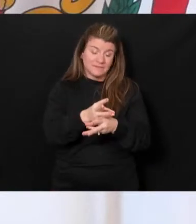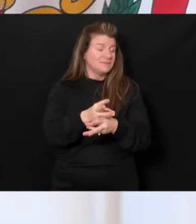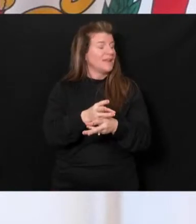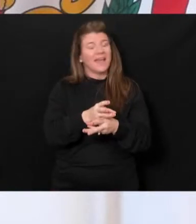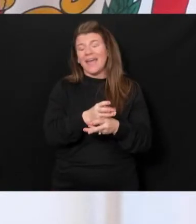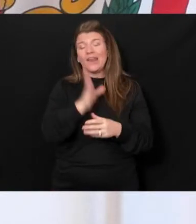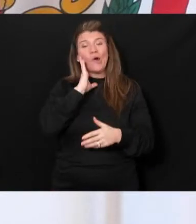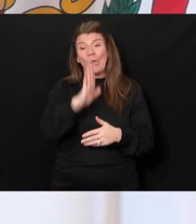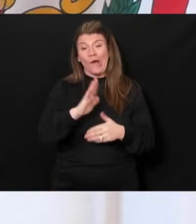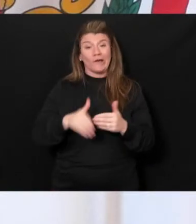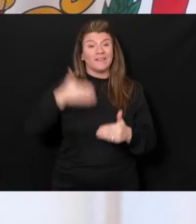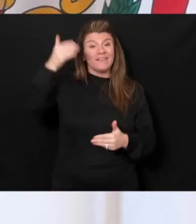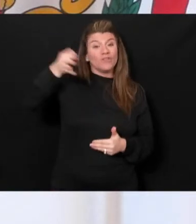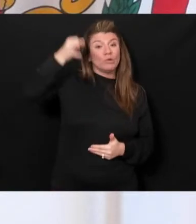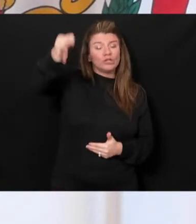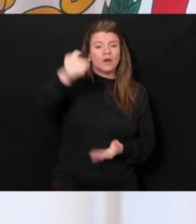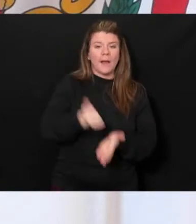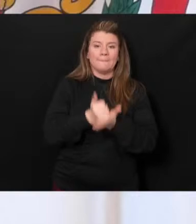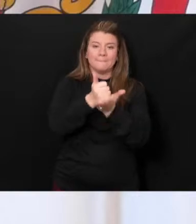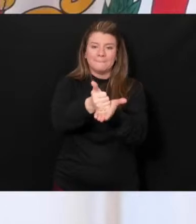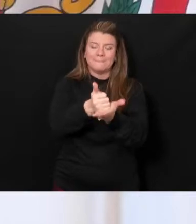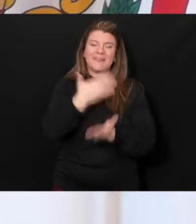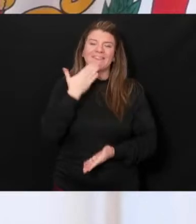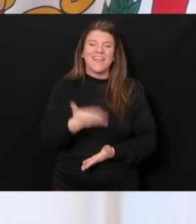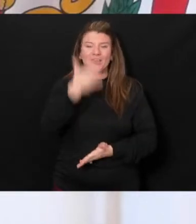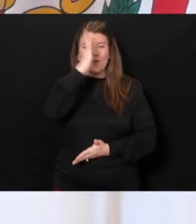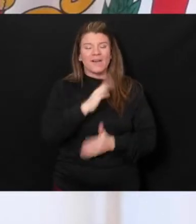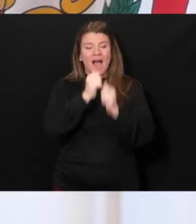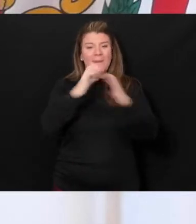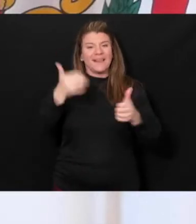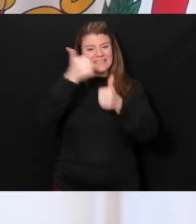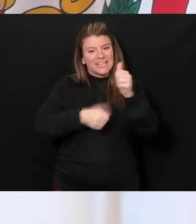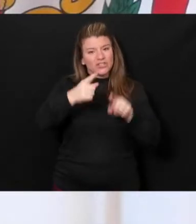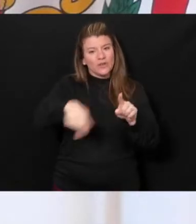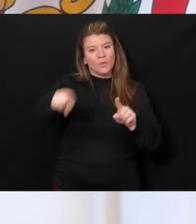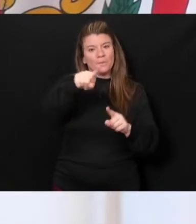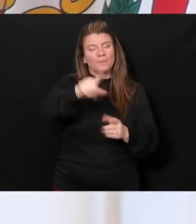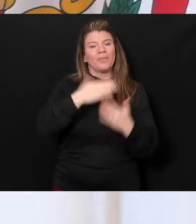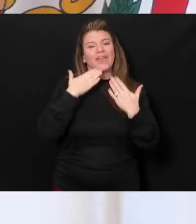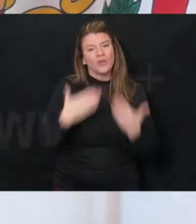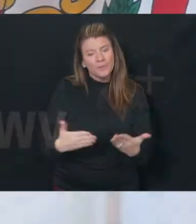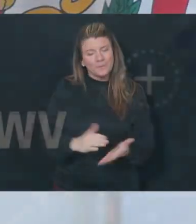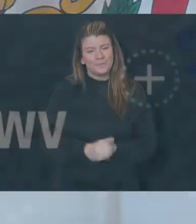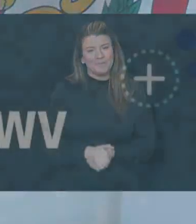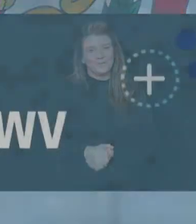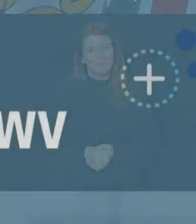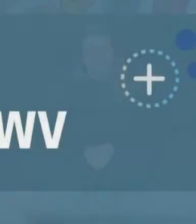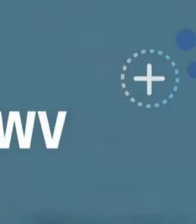pay big dividends as we go forward. God bless each and every one of you. Thank you.